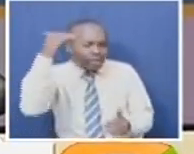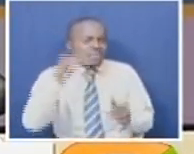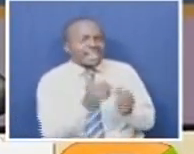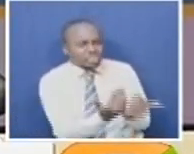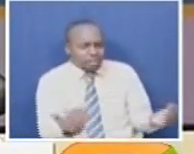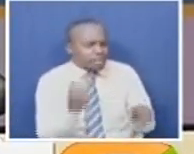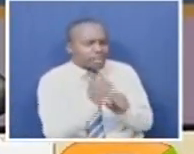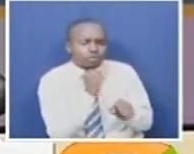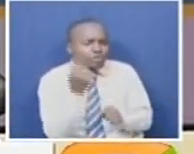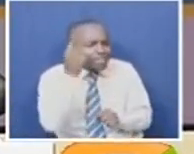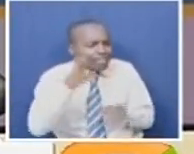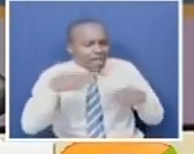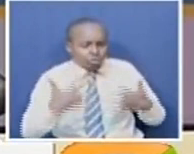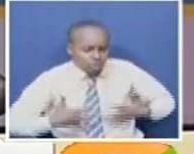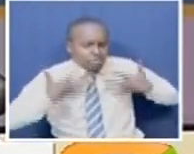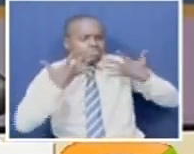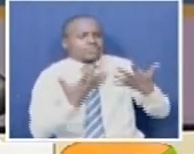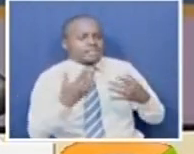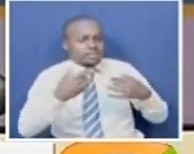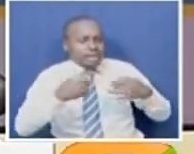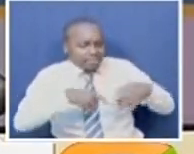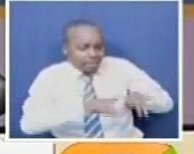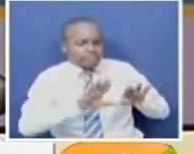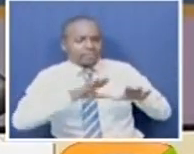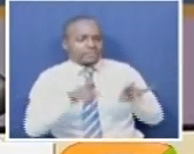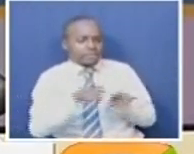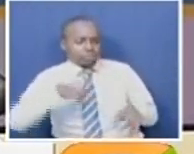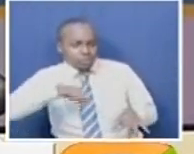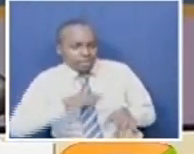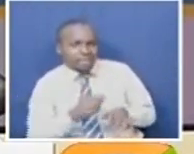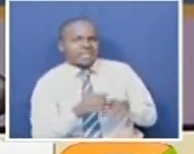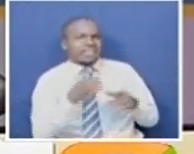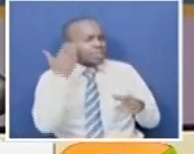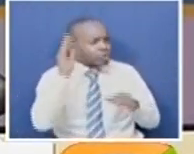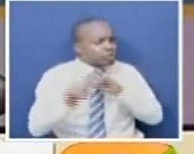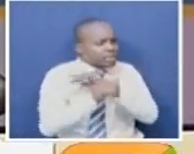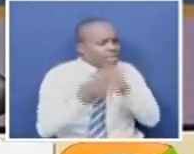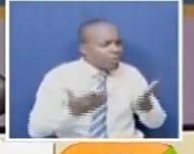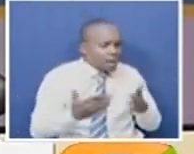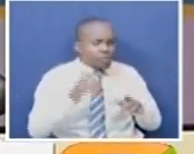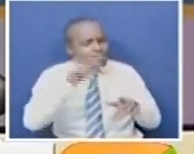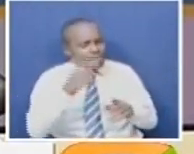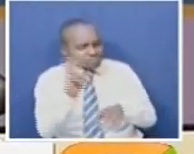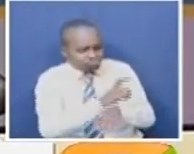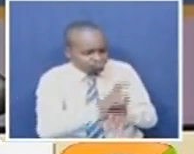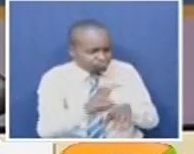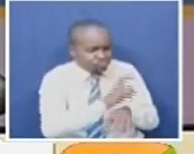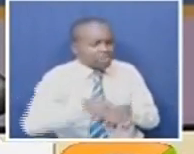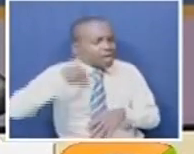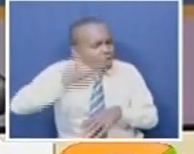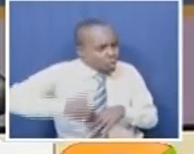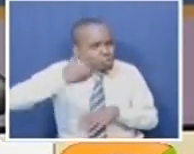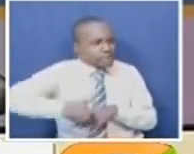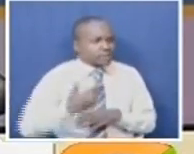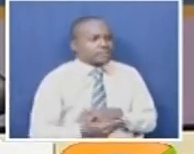don't understand how to express themselves the way we do. They don't know what's dangerous and what's not. So we always have to look out for them and supervise them at all